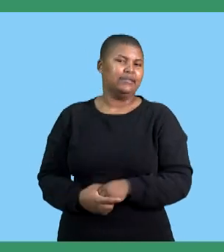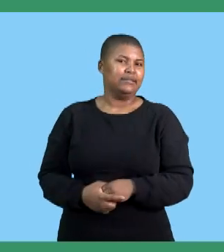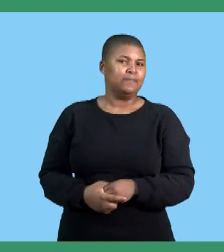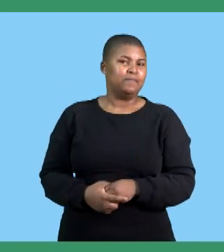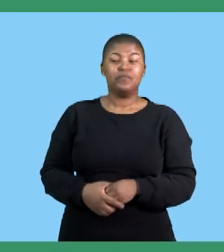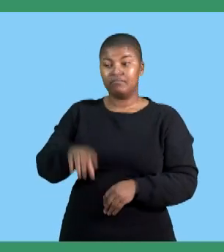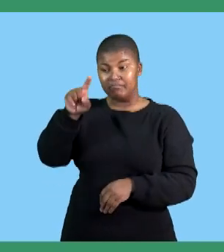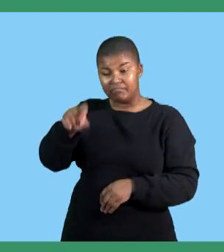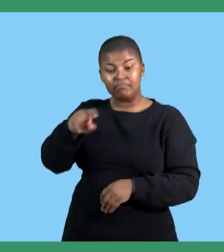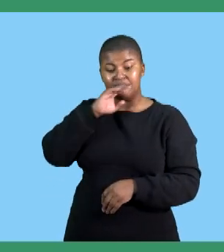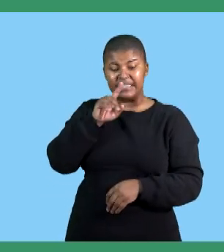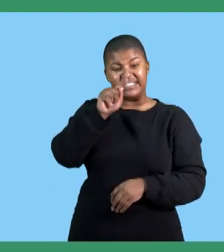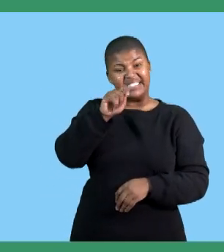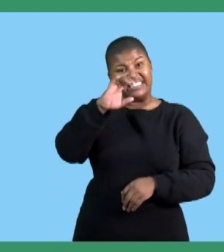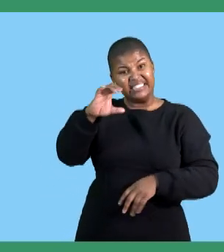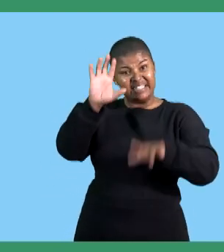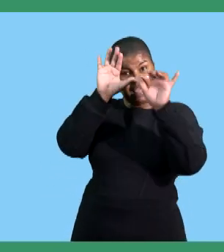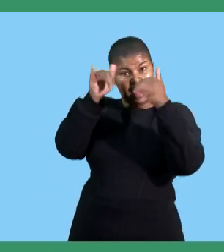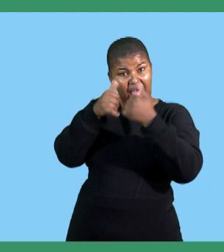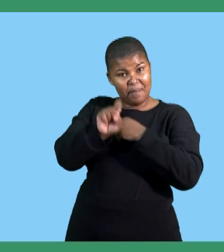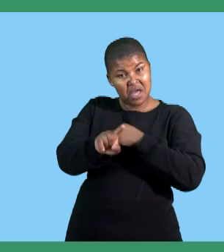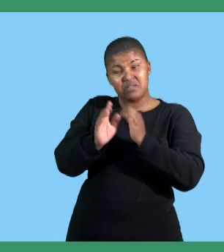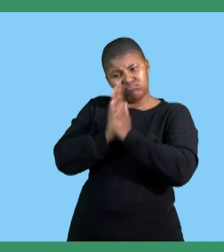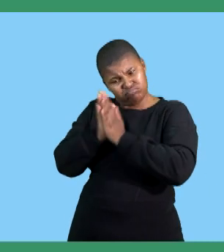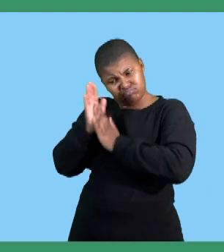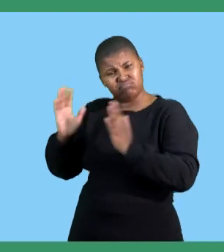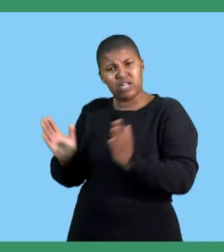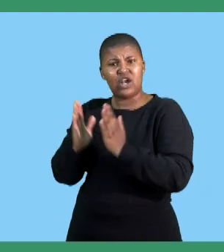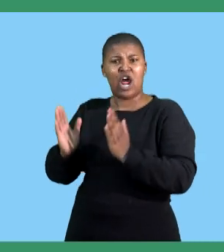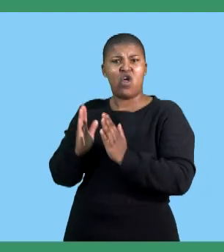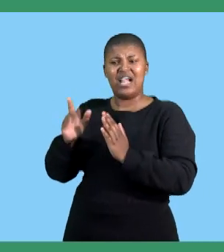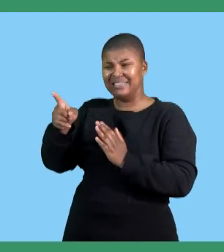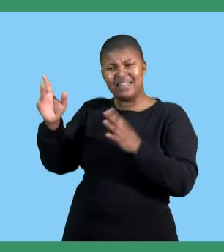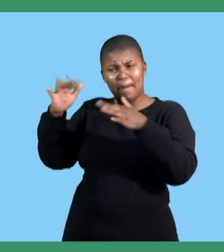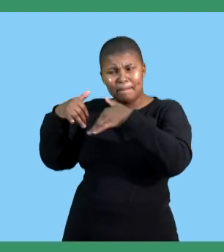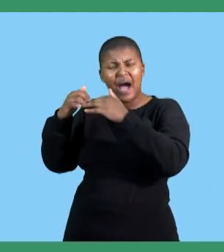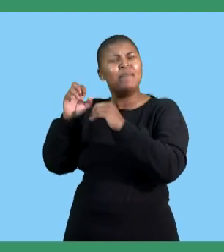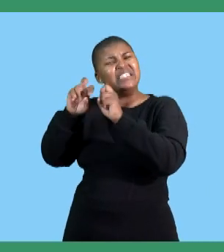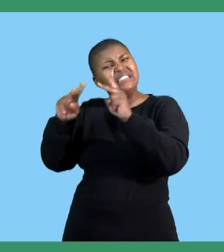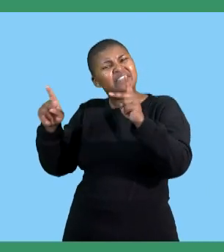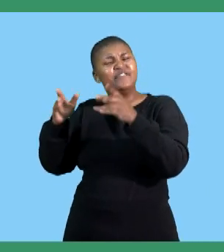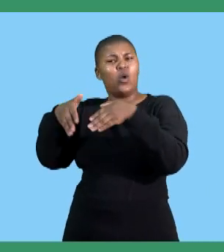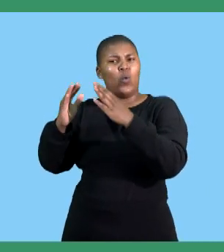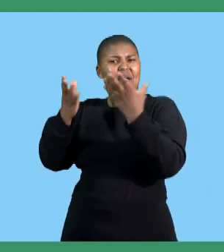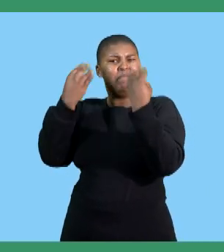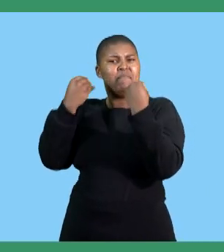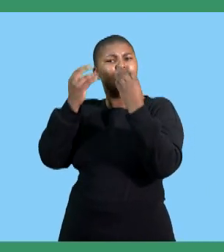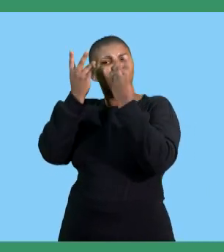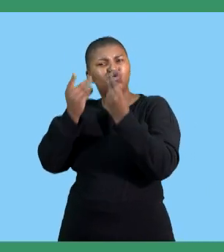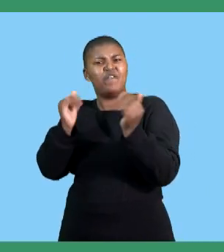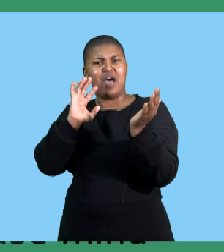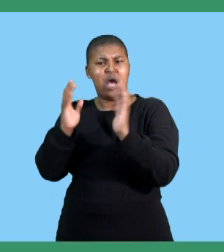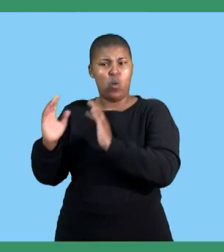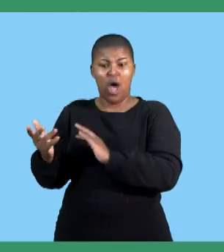you need to encourage your workers as a business to come up with different ways of solving problems that they are not used to.